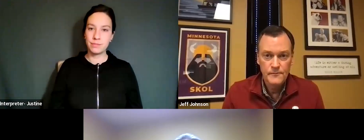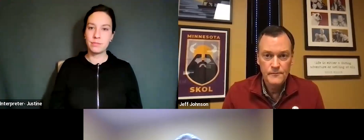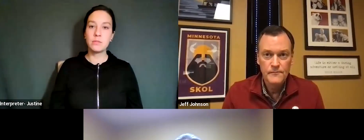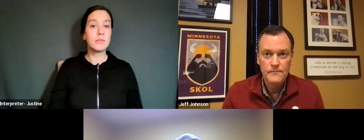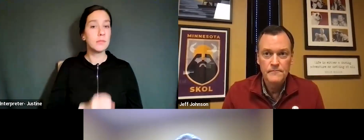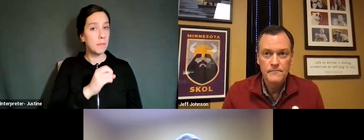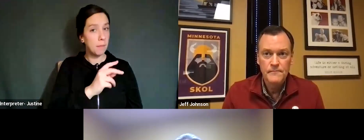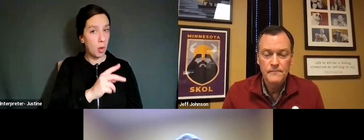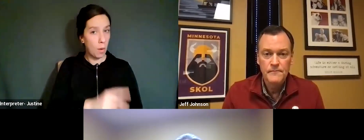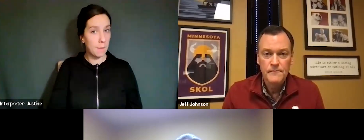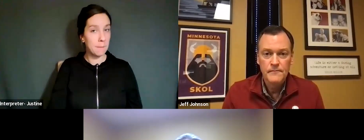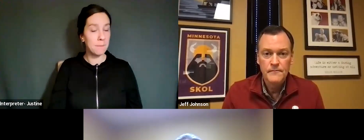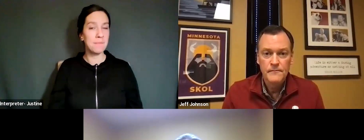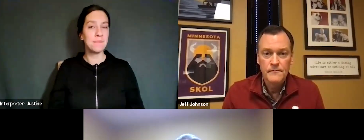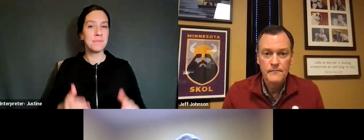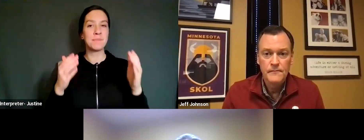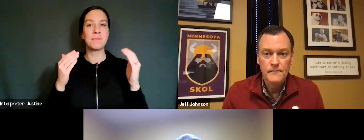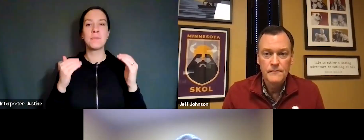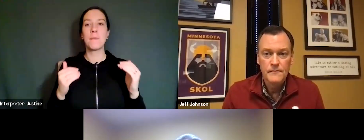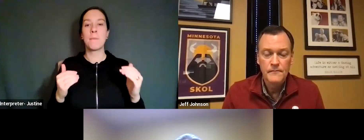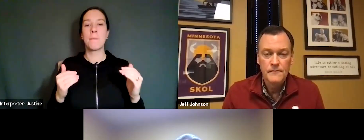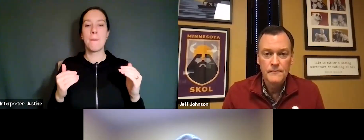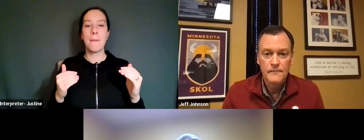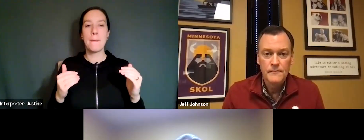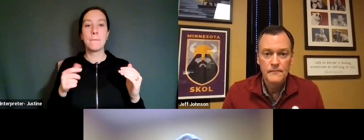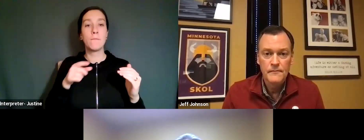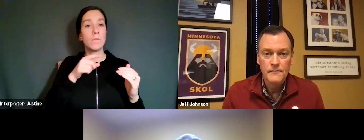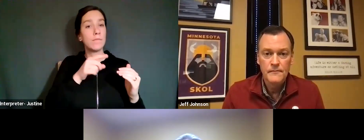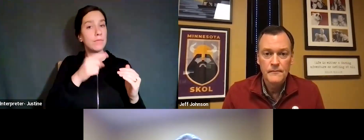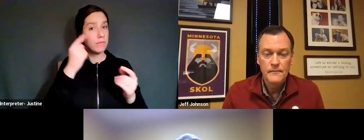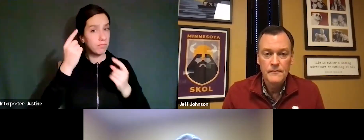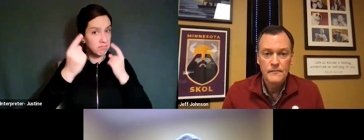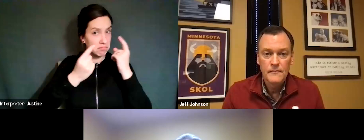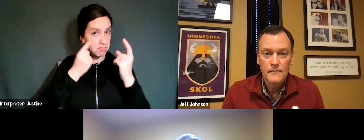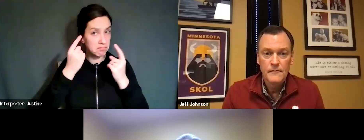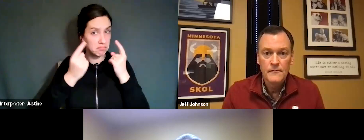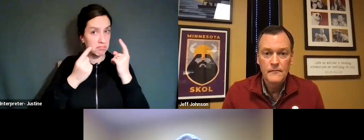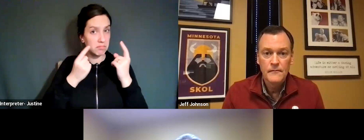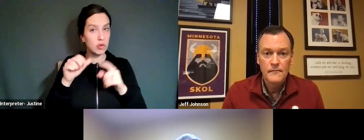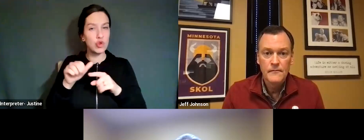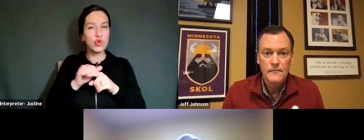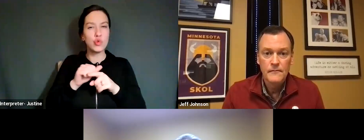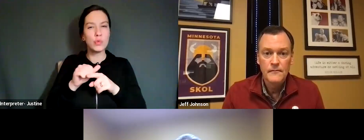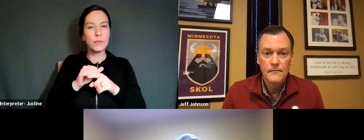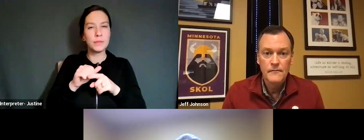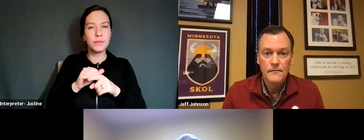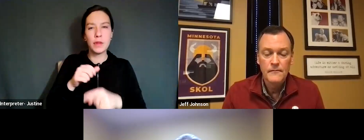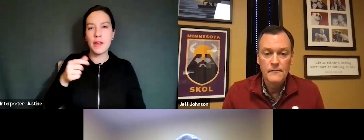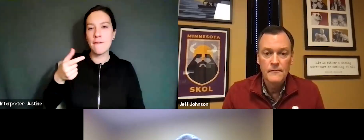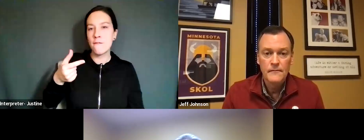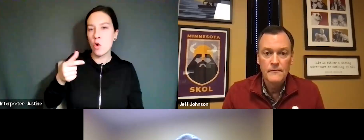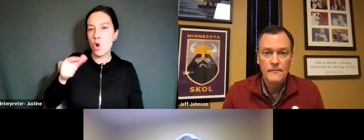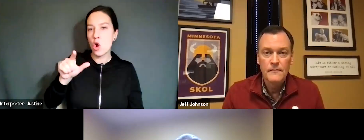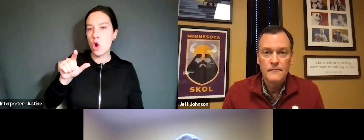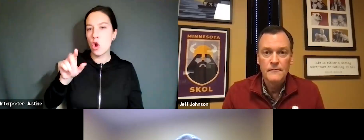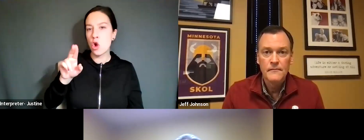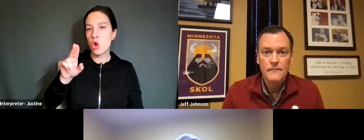Okay. Another possibility here of, have you ever considered training for gluten detection service